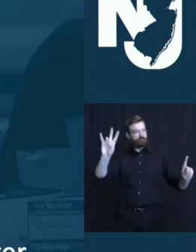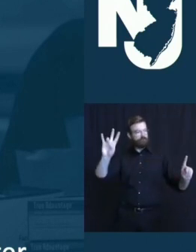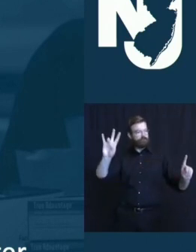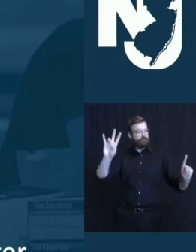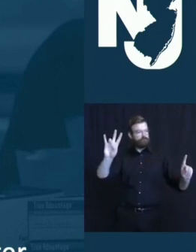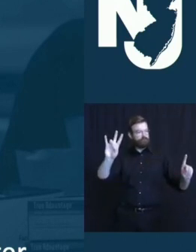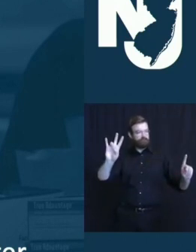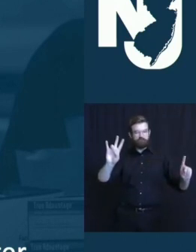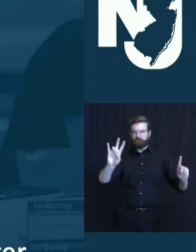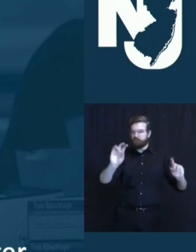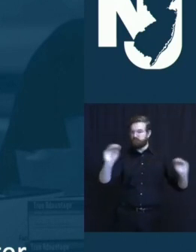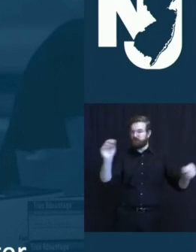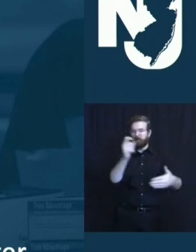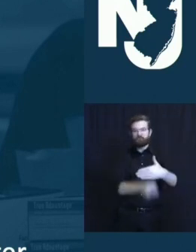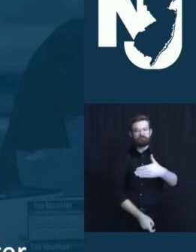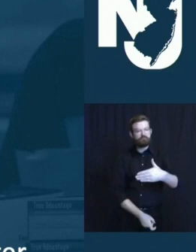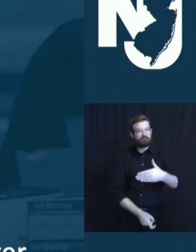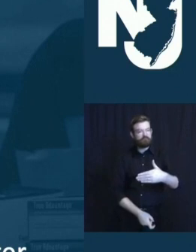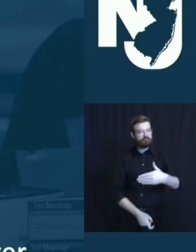by visiting